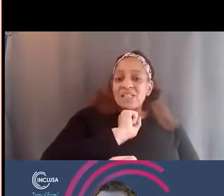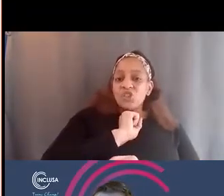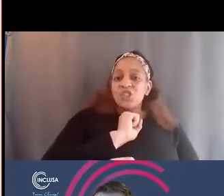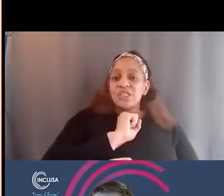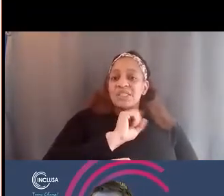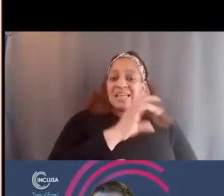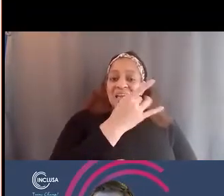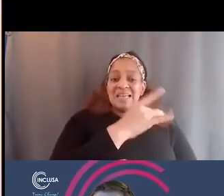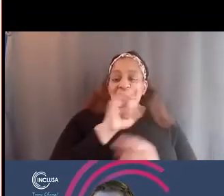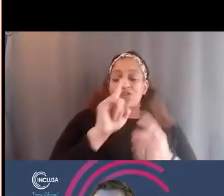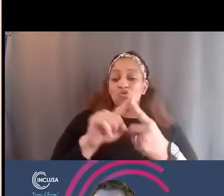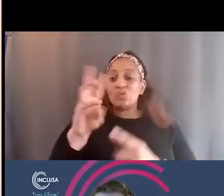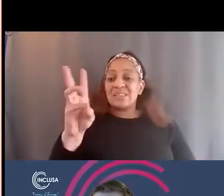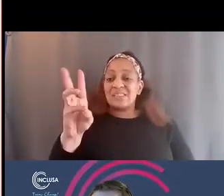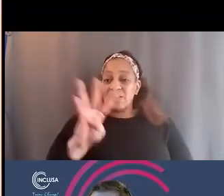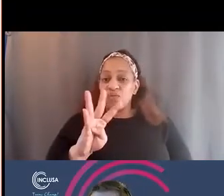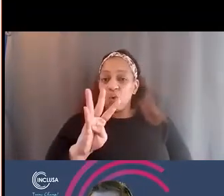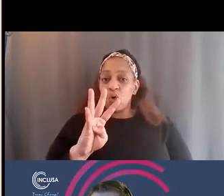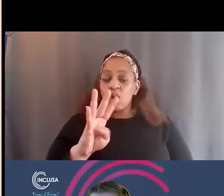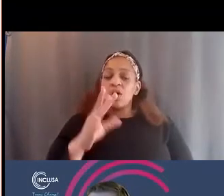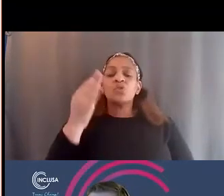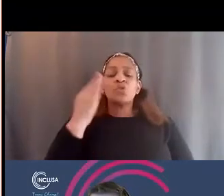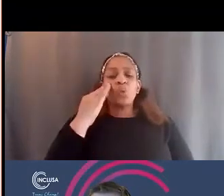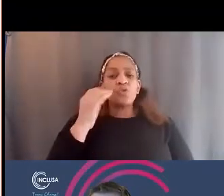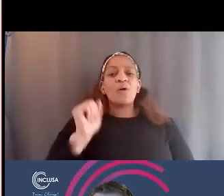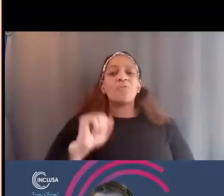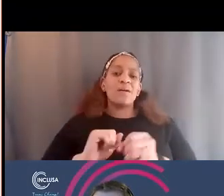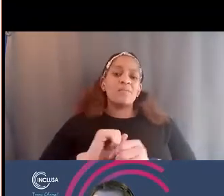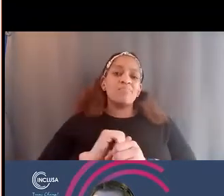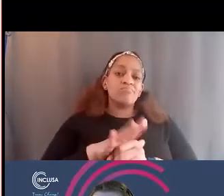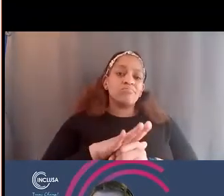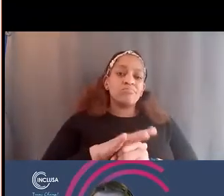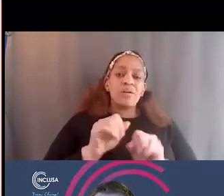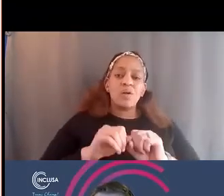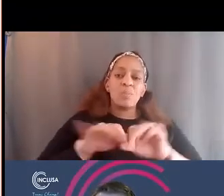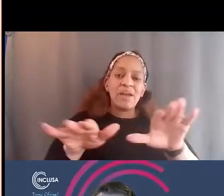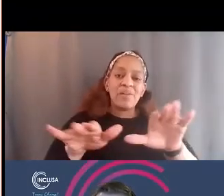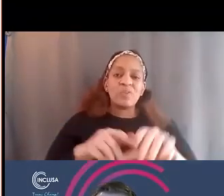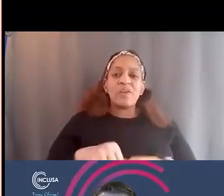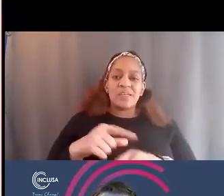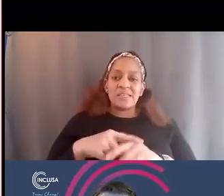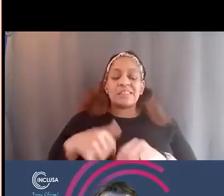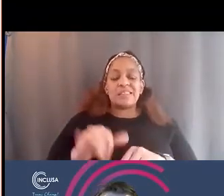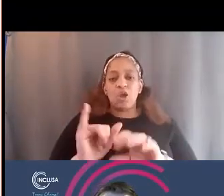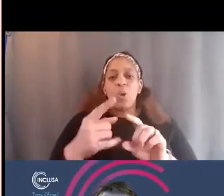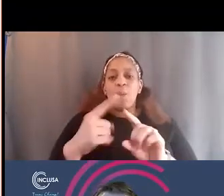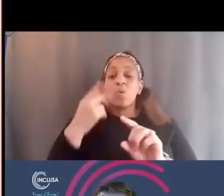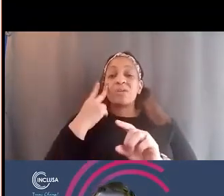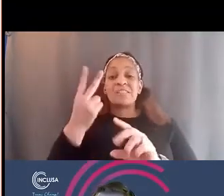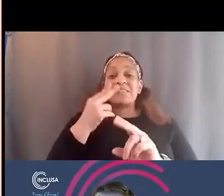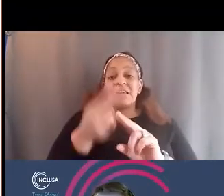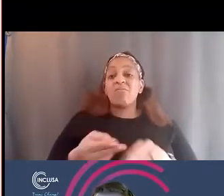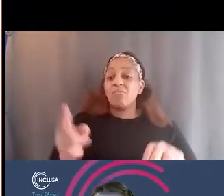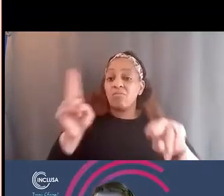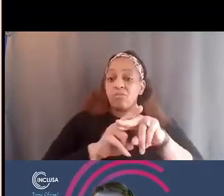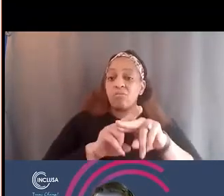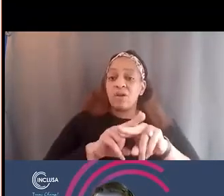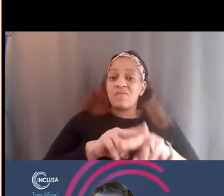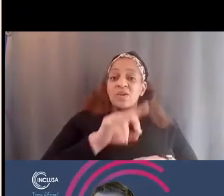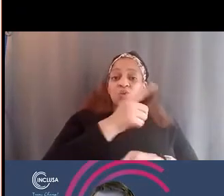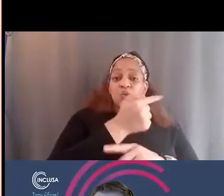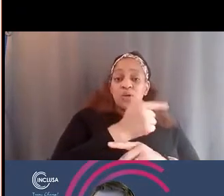growth, recognizing the pandemic is still where it is, but we saw really a lot of growth in 2021 and